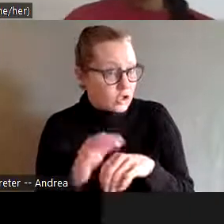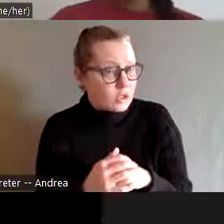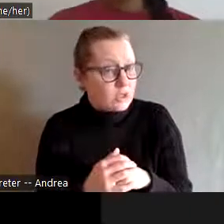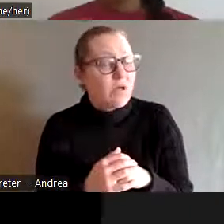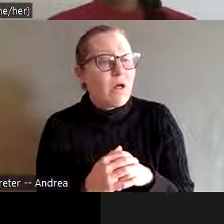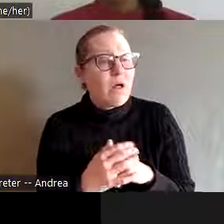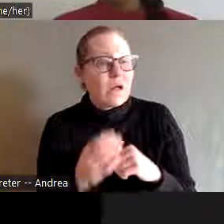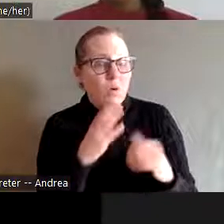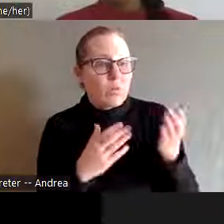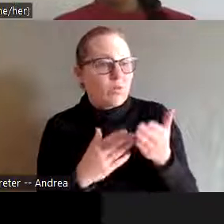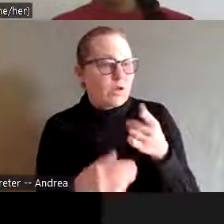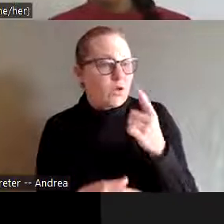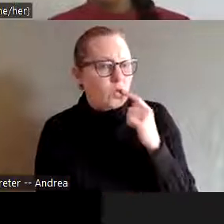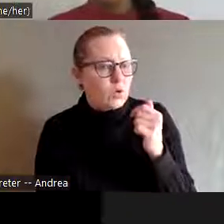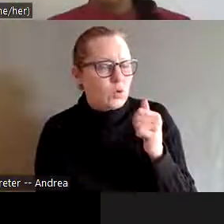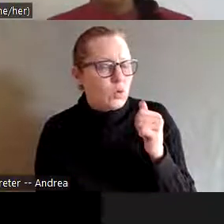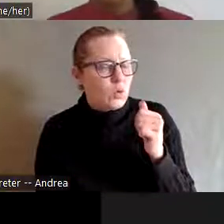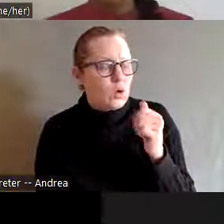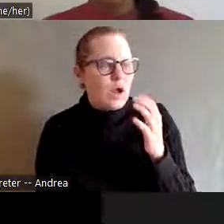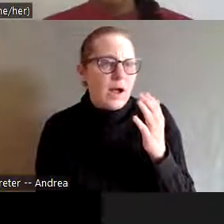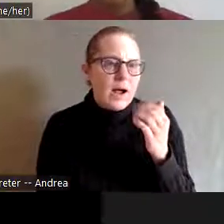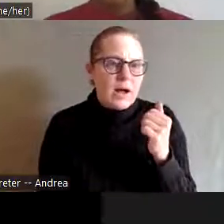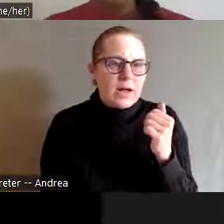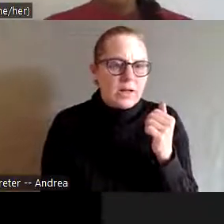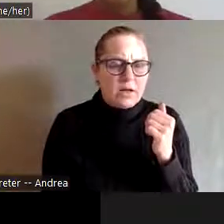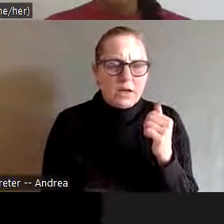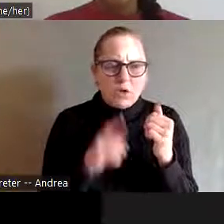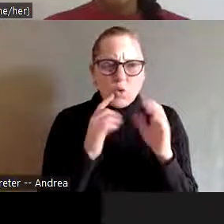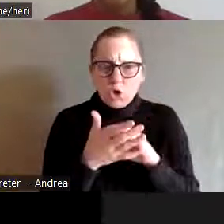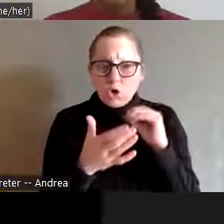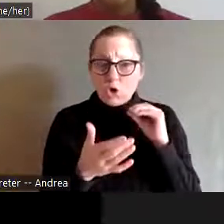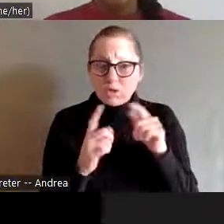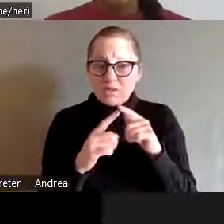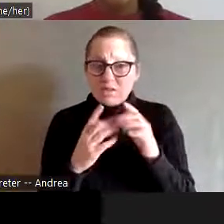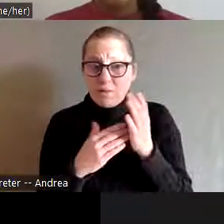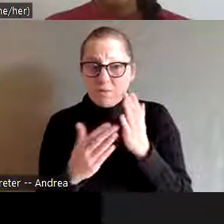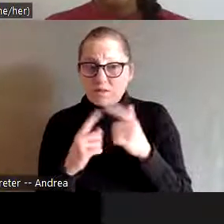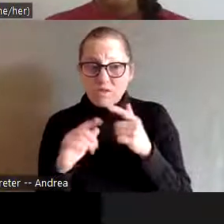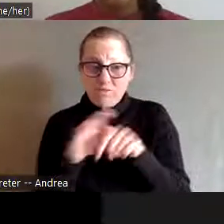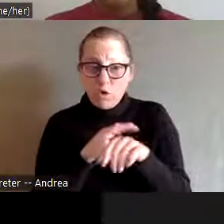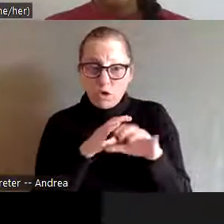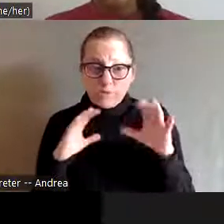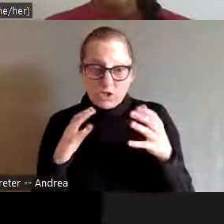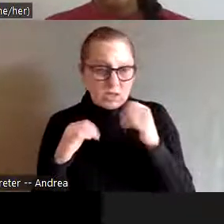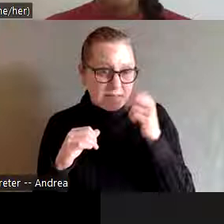you into alert of some of the things that the full commission does not see. So there's a lot